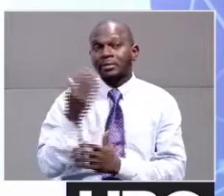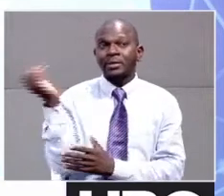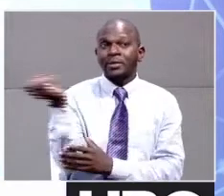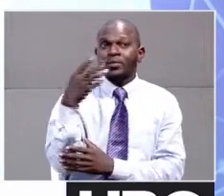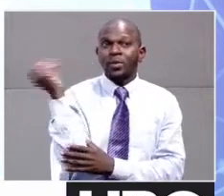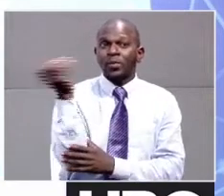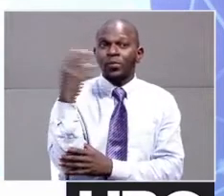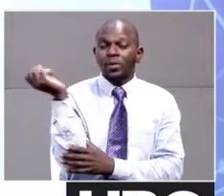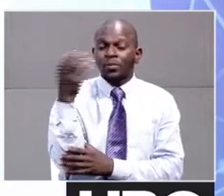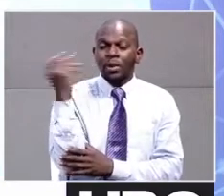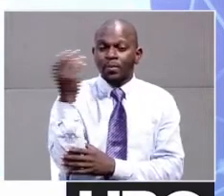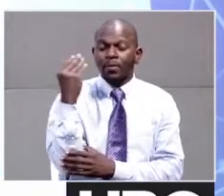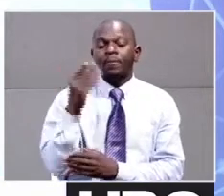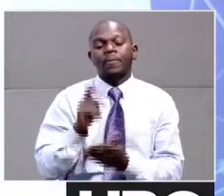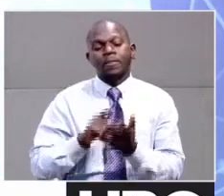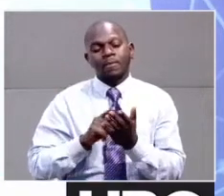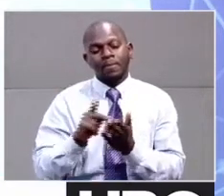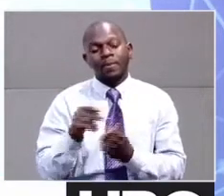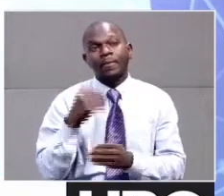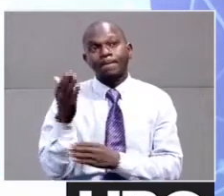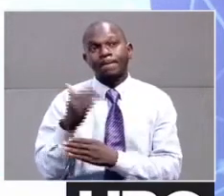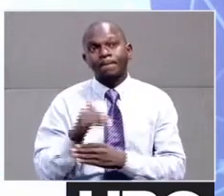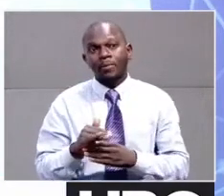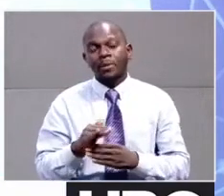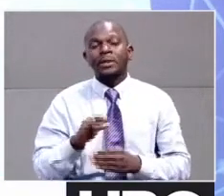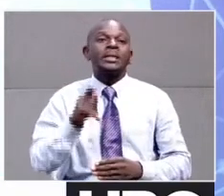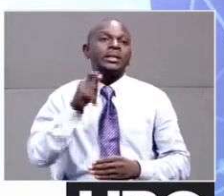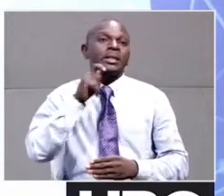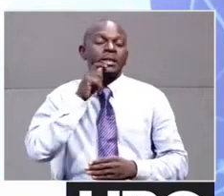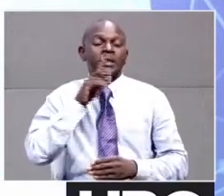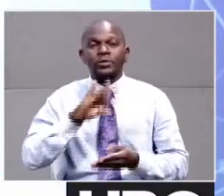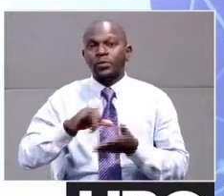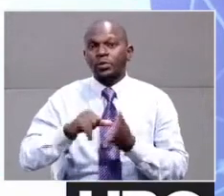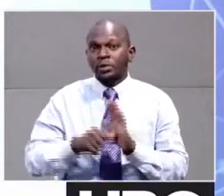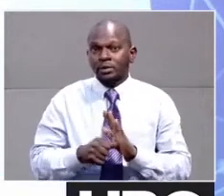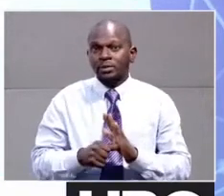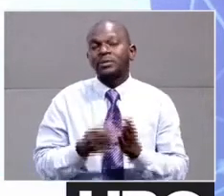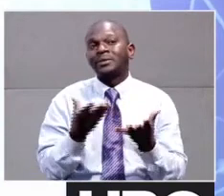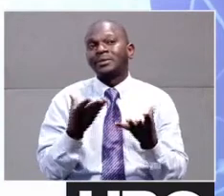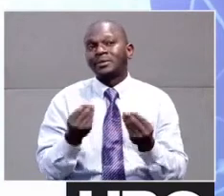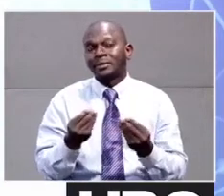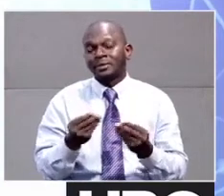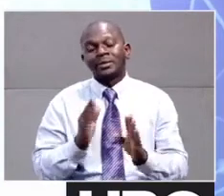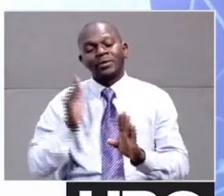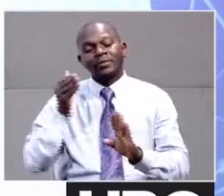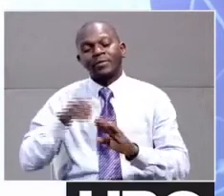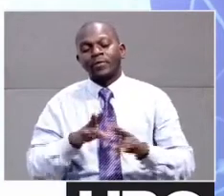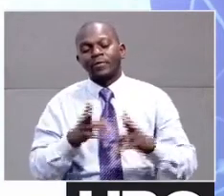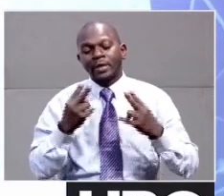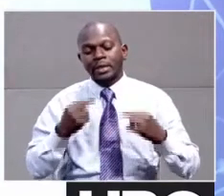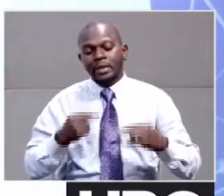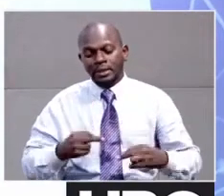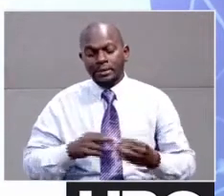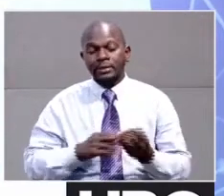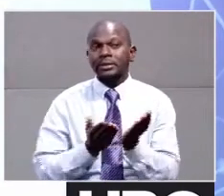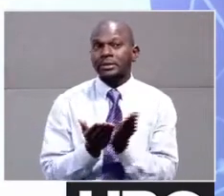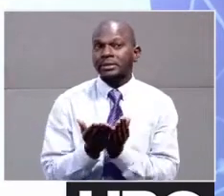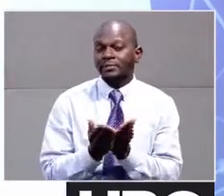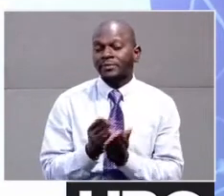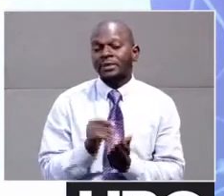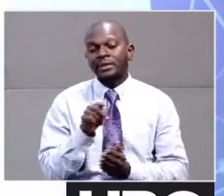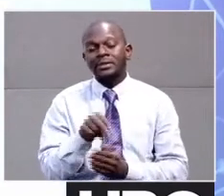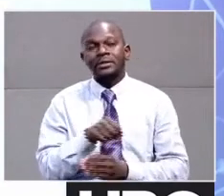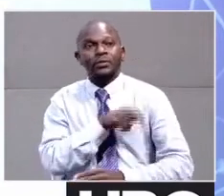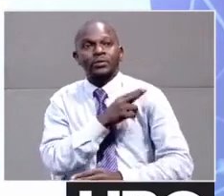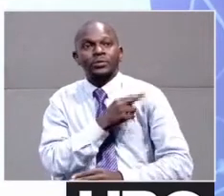ambulance procured by the Ministry of Teso Affairs to ease referral health services at this